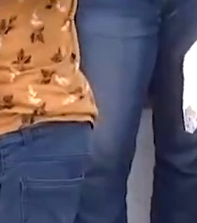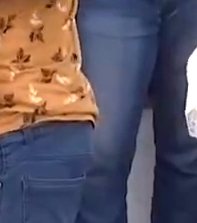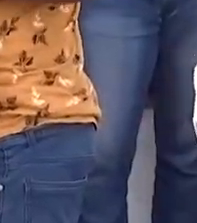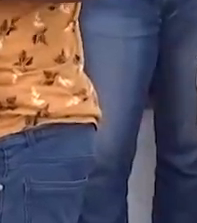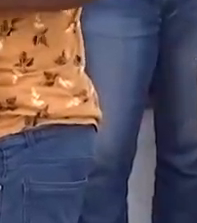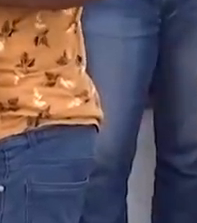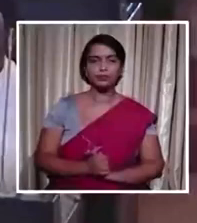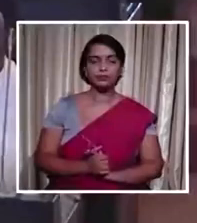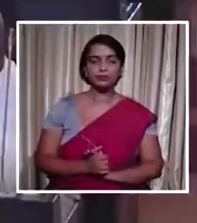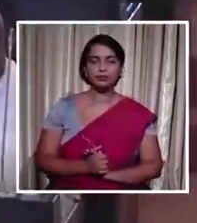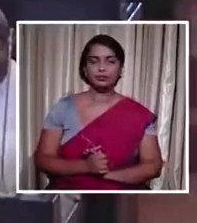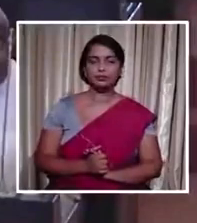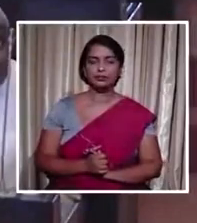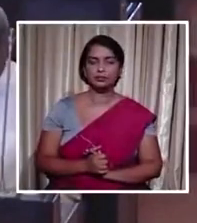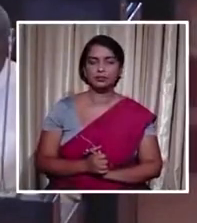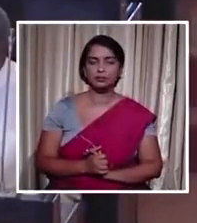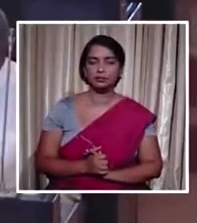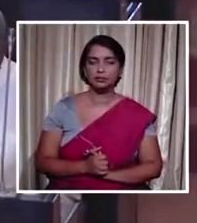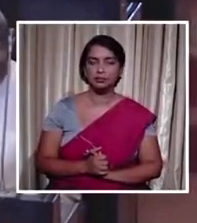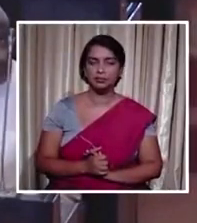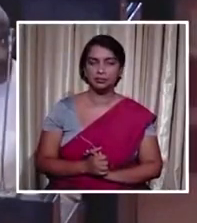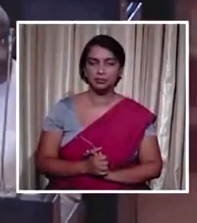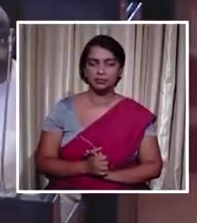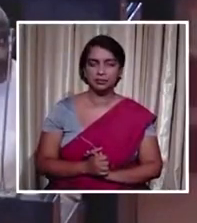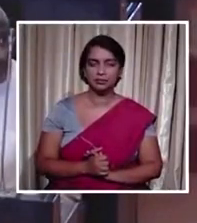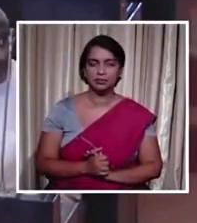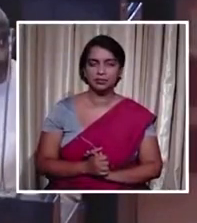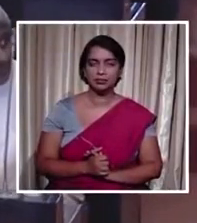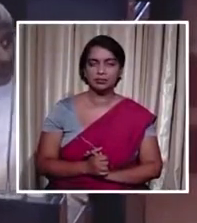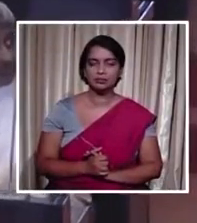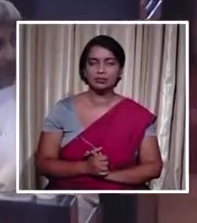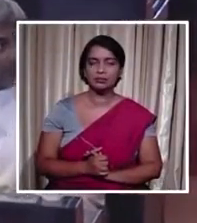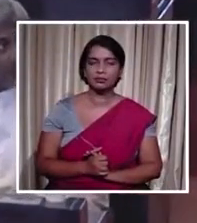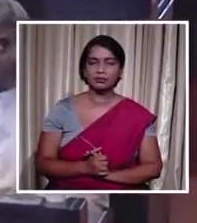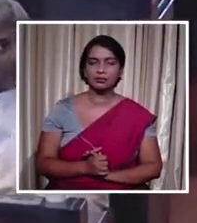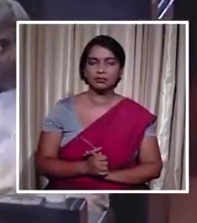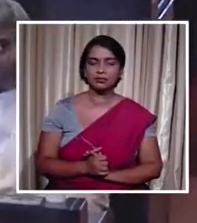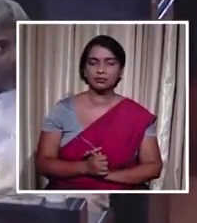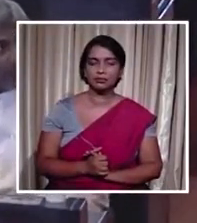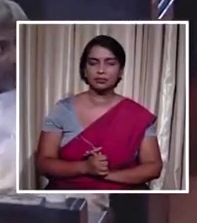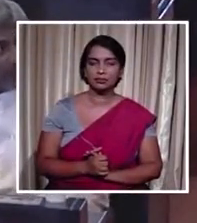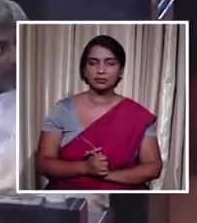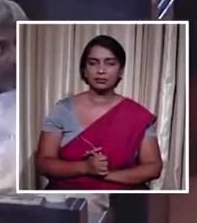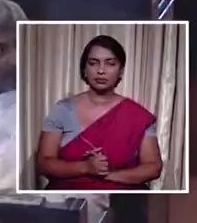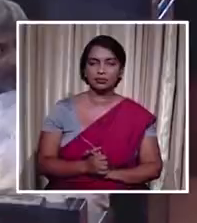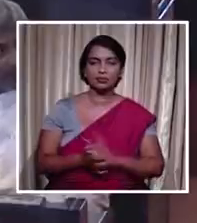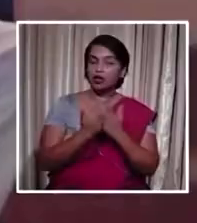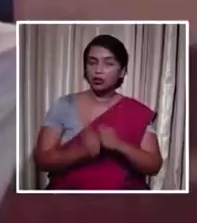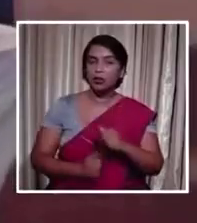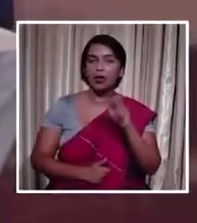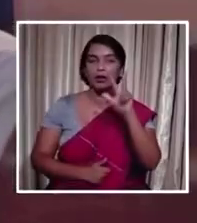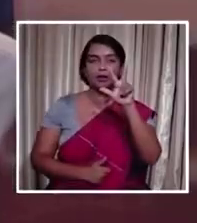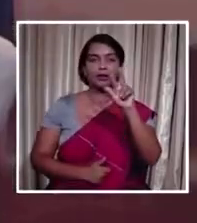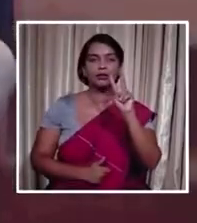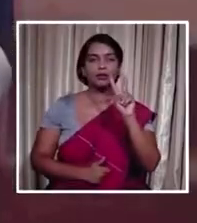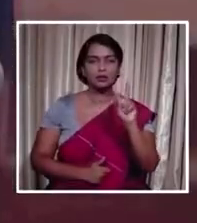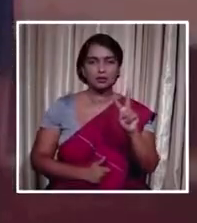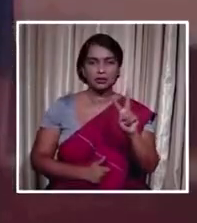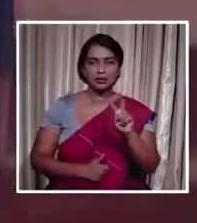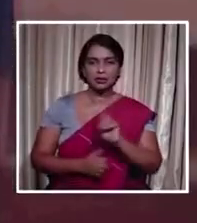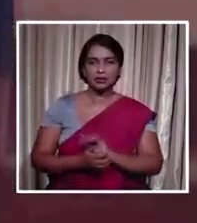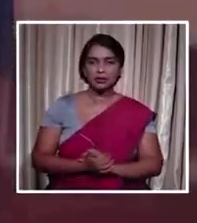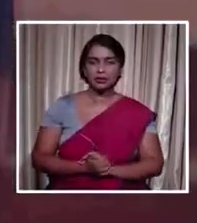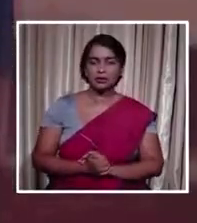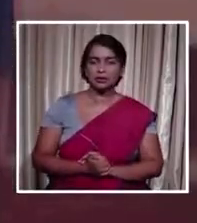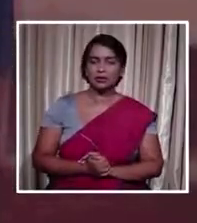decades. After he was elected, Wickremesinghe spoke of the mass protests that led to the ouster of the previous